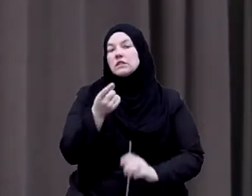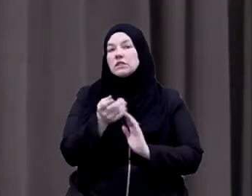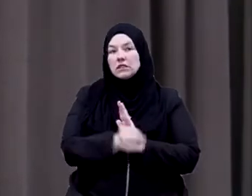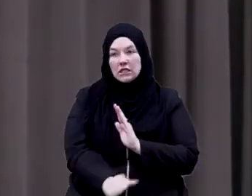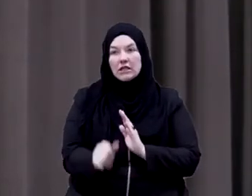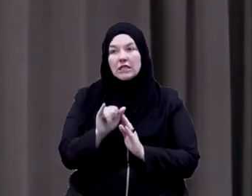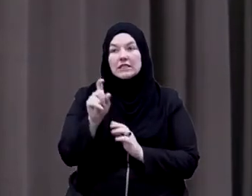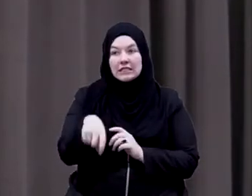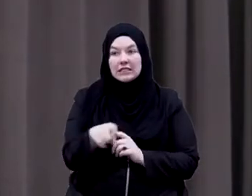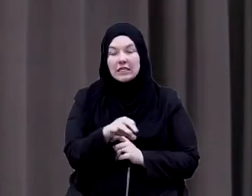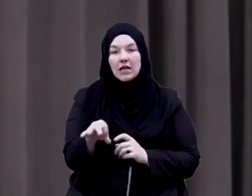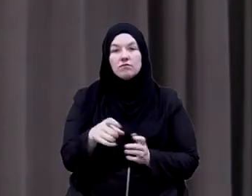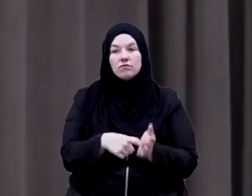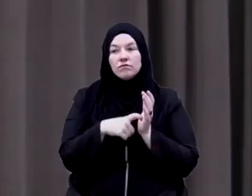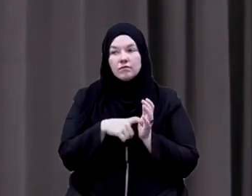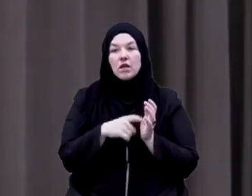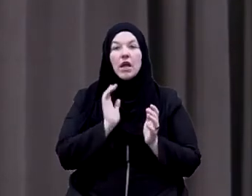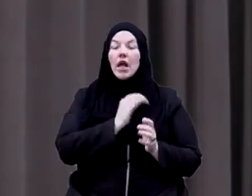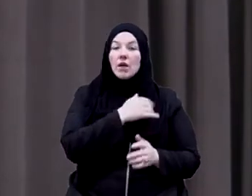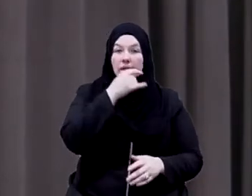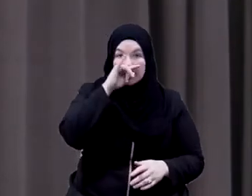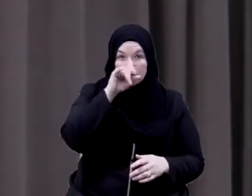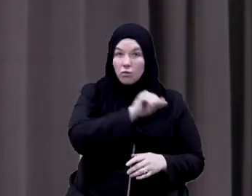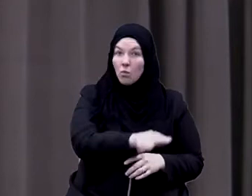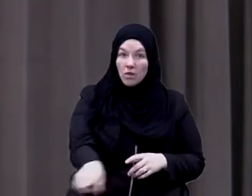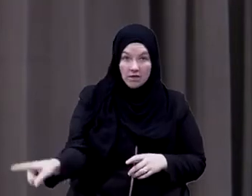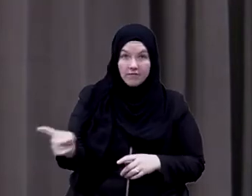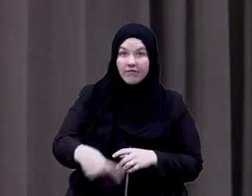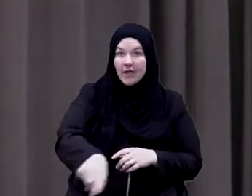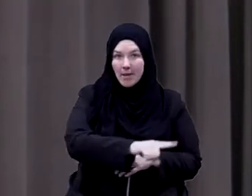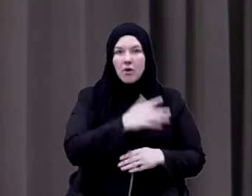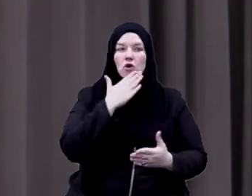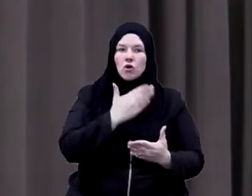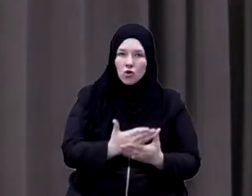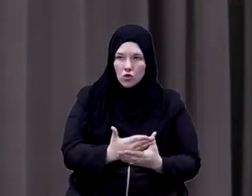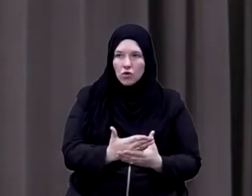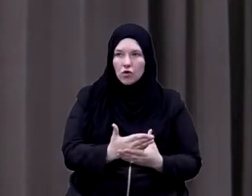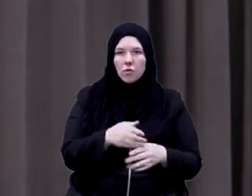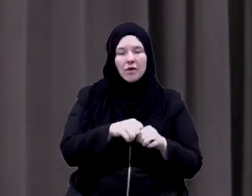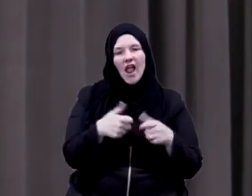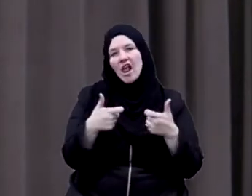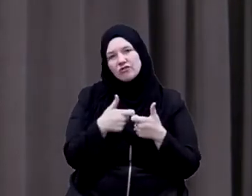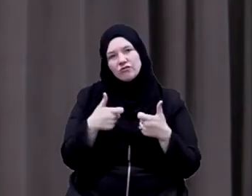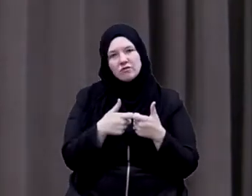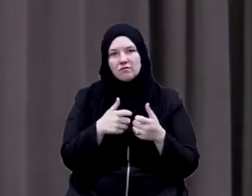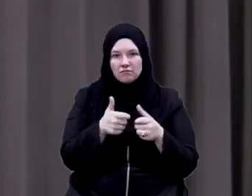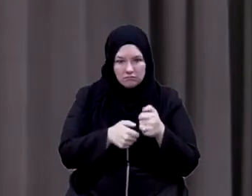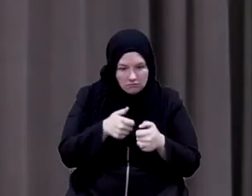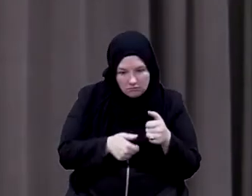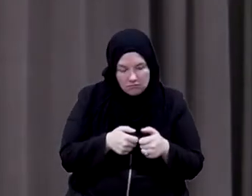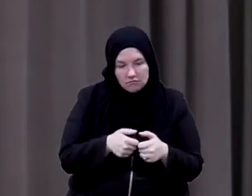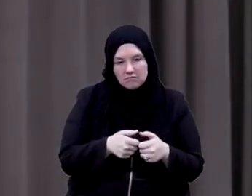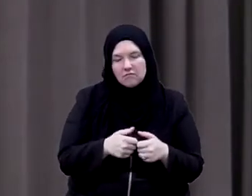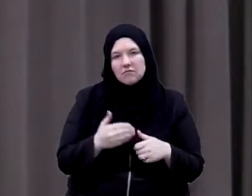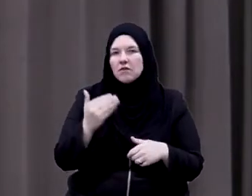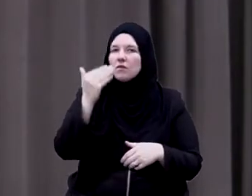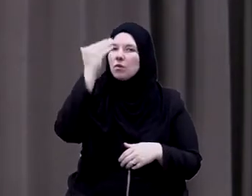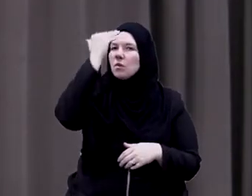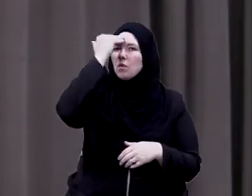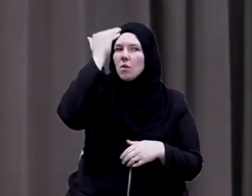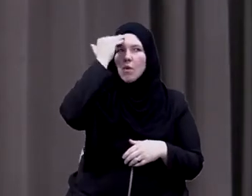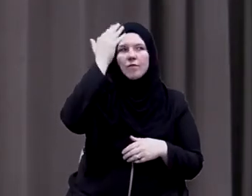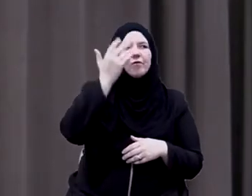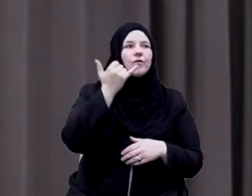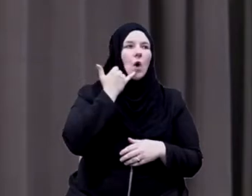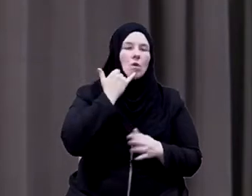and needed. Our kids, all of them, are good with electronics. They know your phones more than